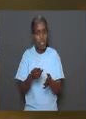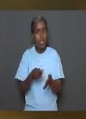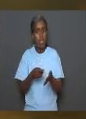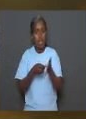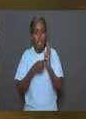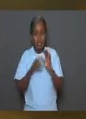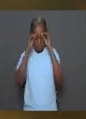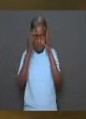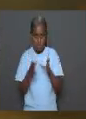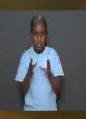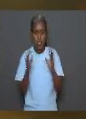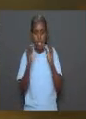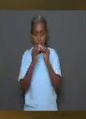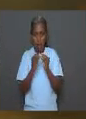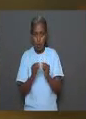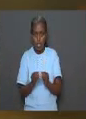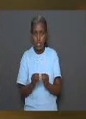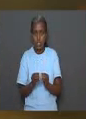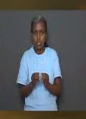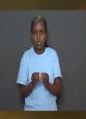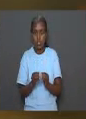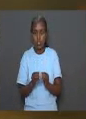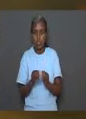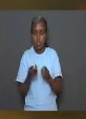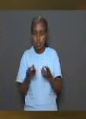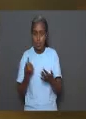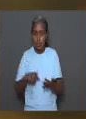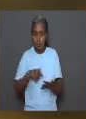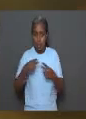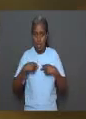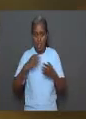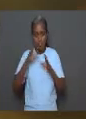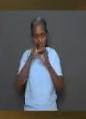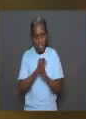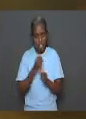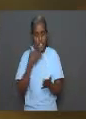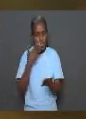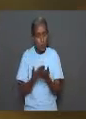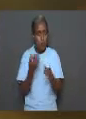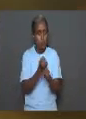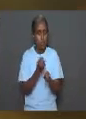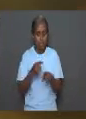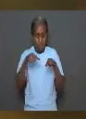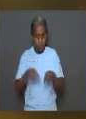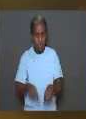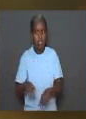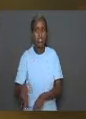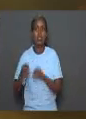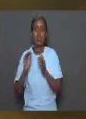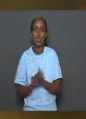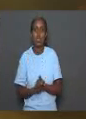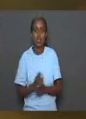ask teacher to check your calculations when we have finished. Good work today,